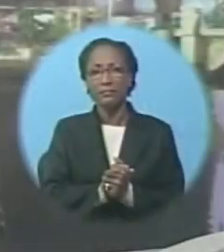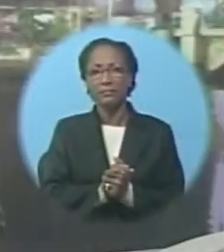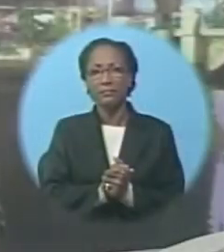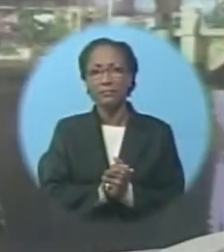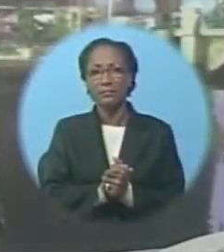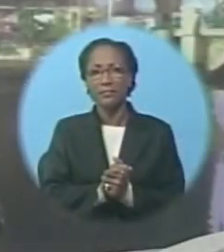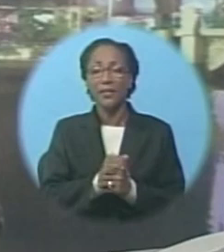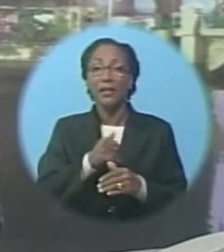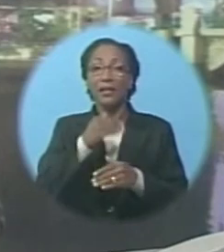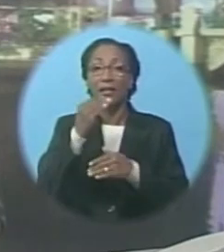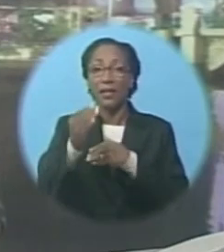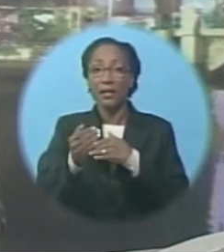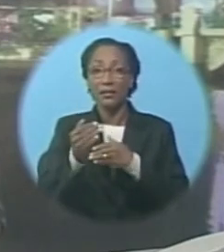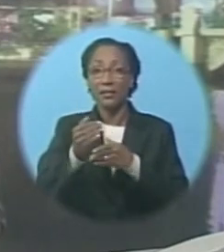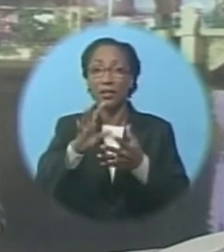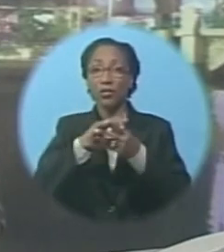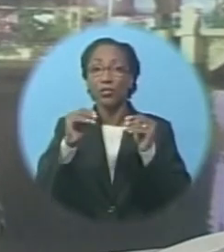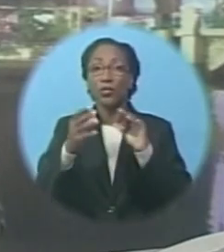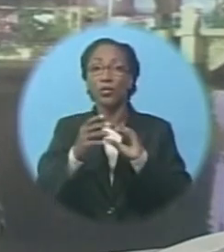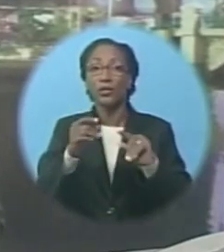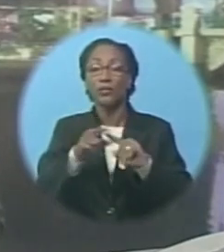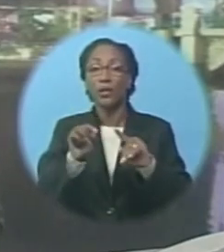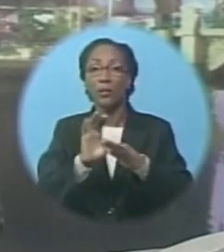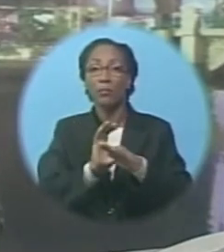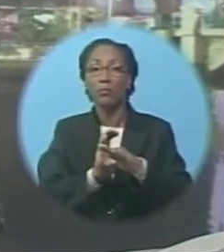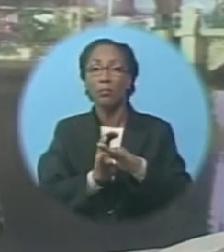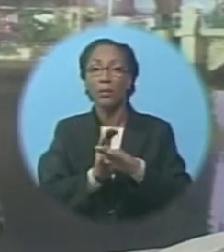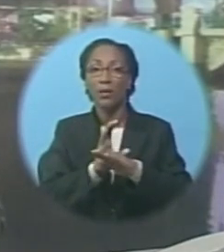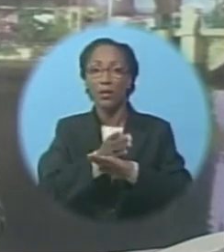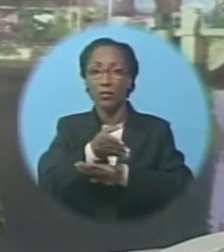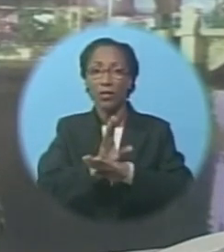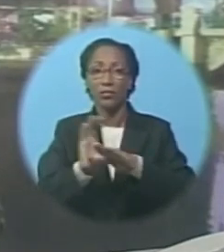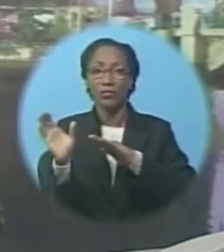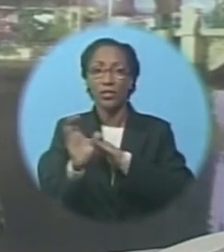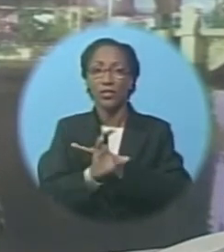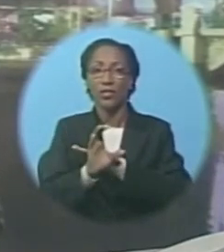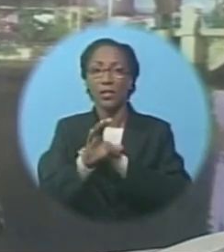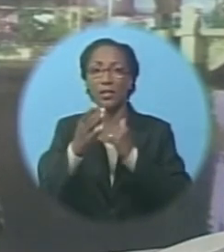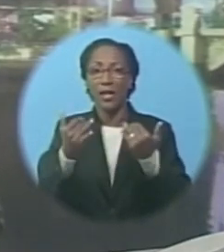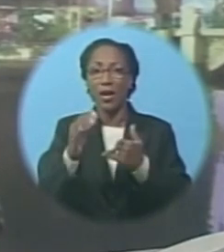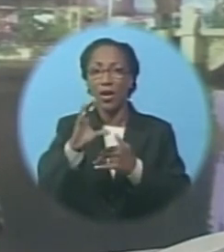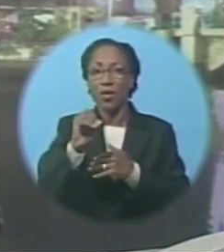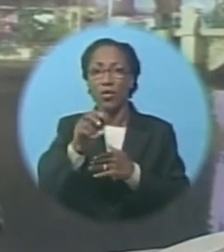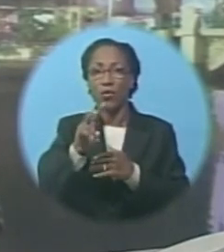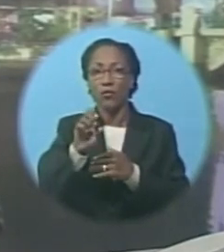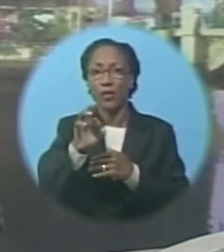Still to come, a look at stories from across our region, but before we get there, here's a tip from Coverley Medical Center.